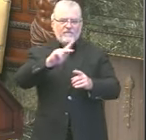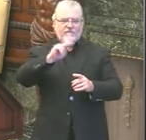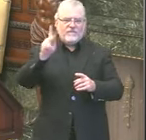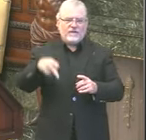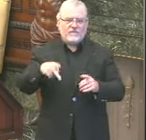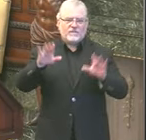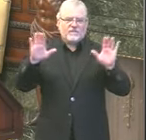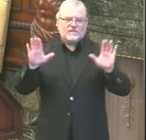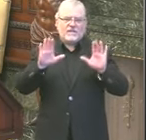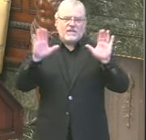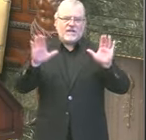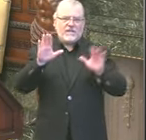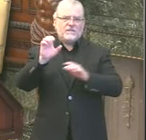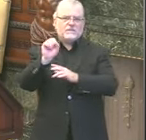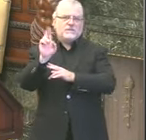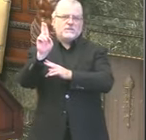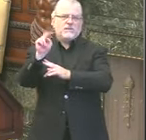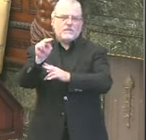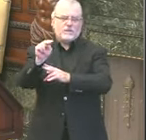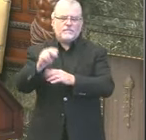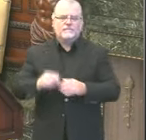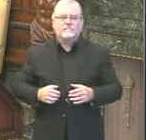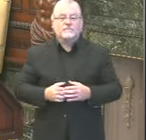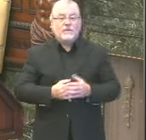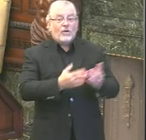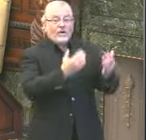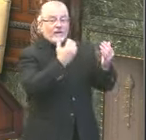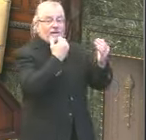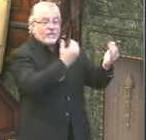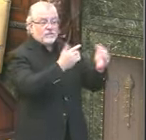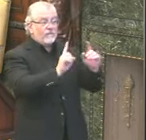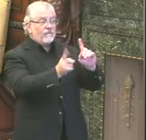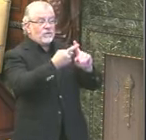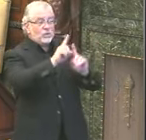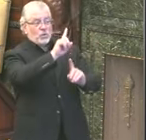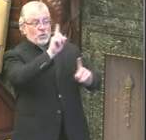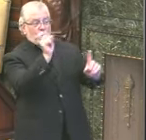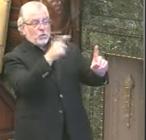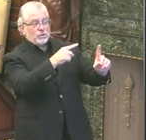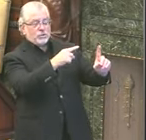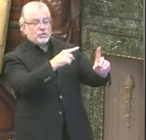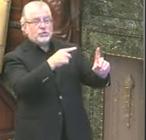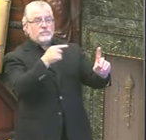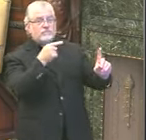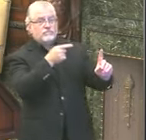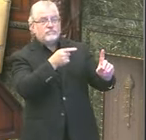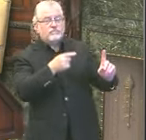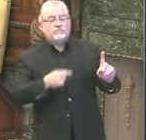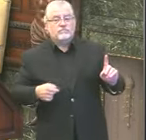Good afternoon, everyone. My first question is for